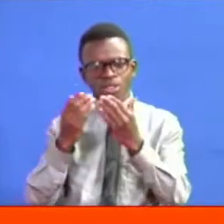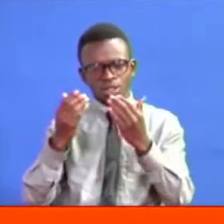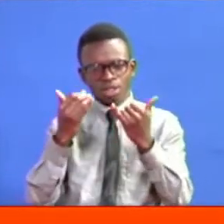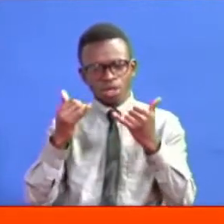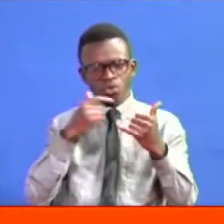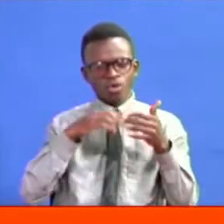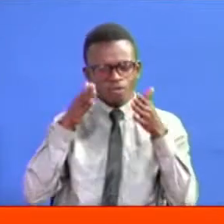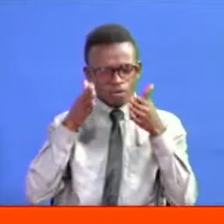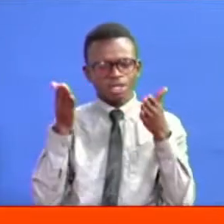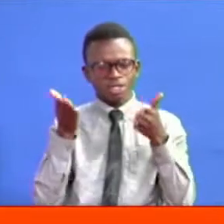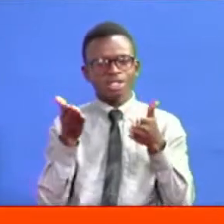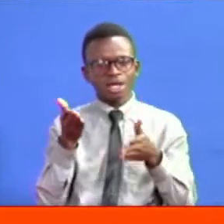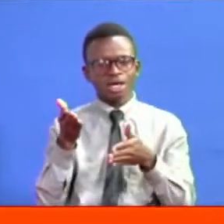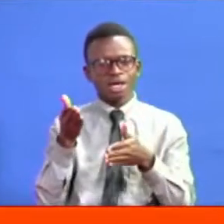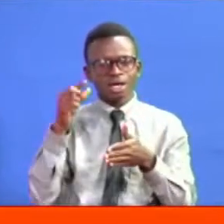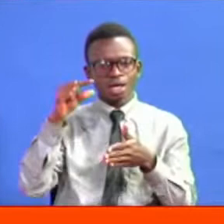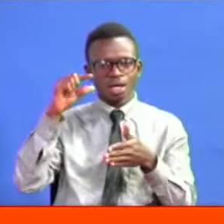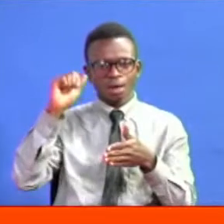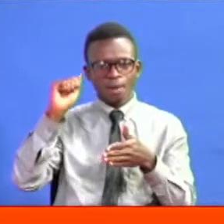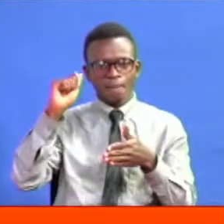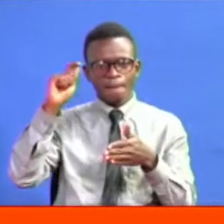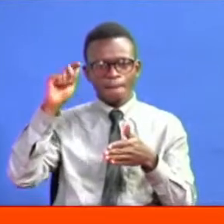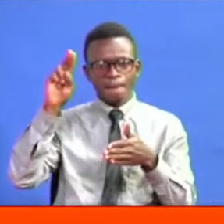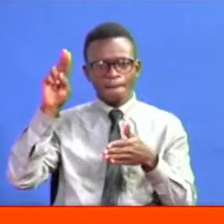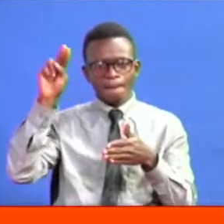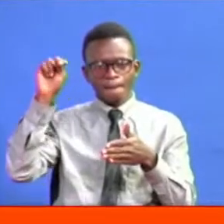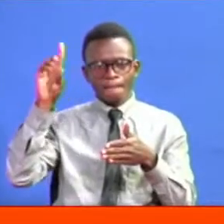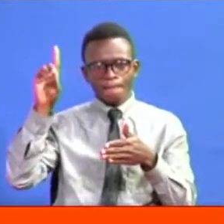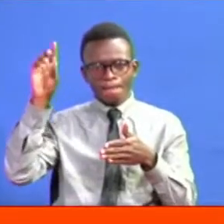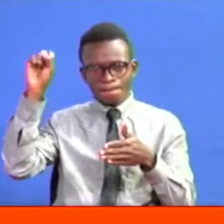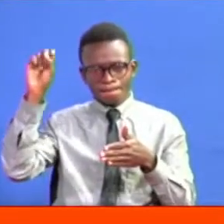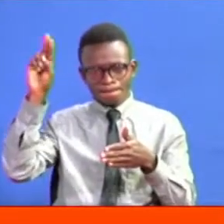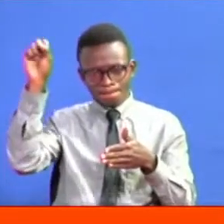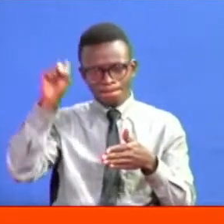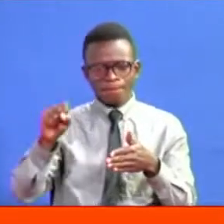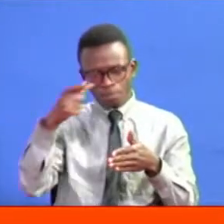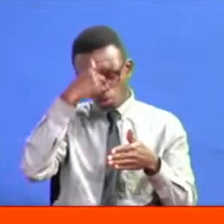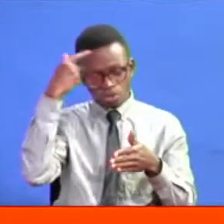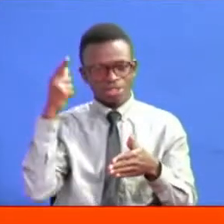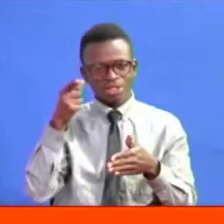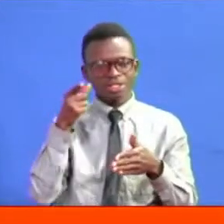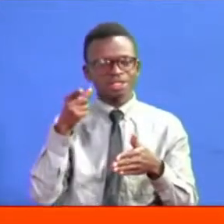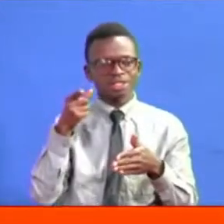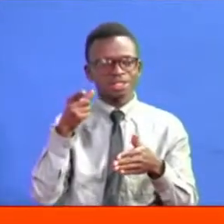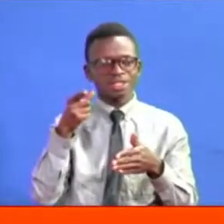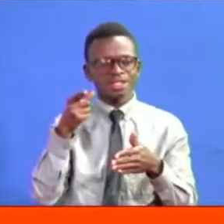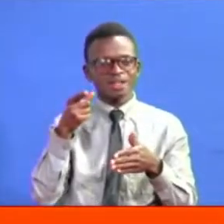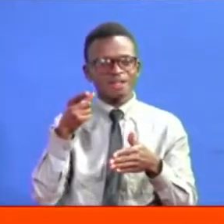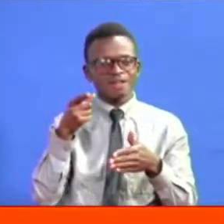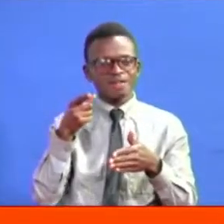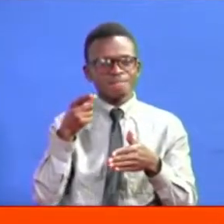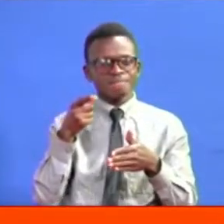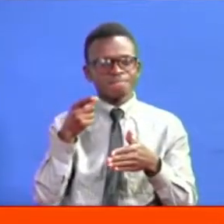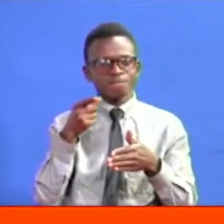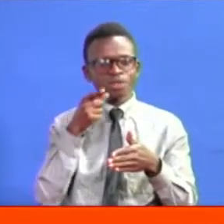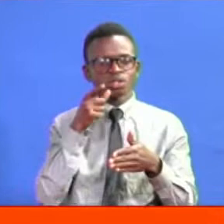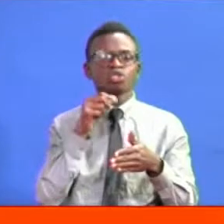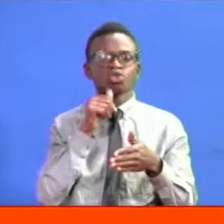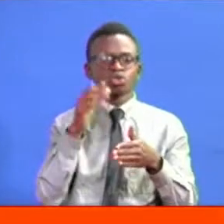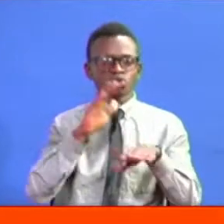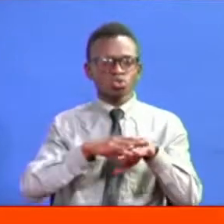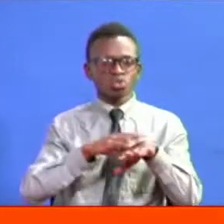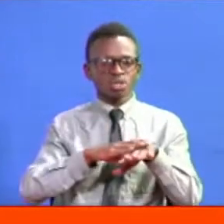like it's slightly behind in terms of moving forward with the rest of the central region.